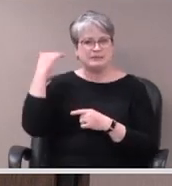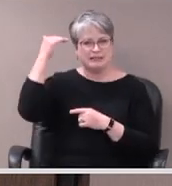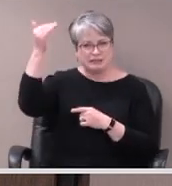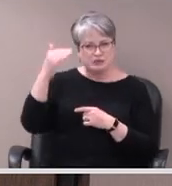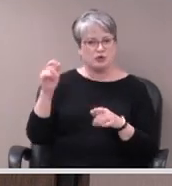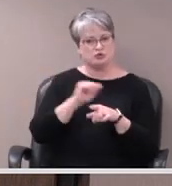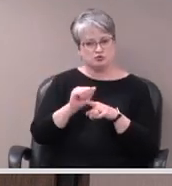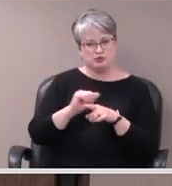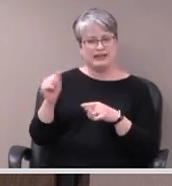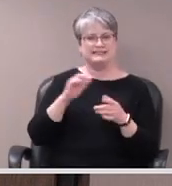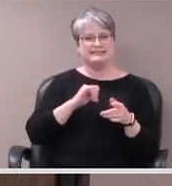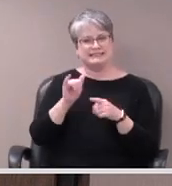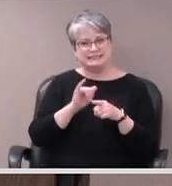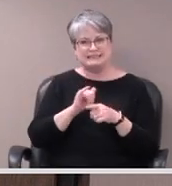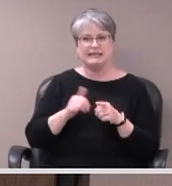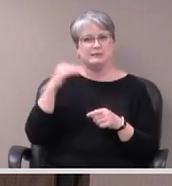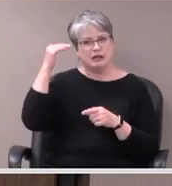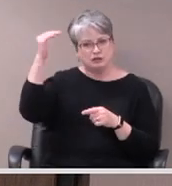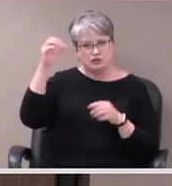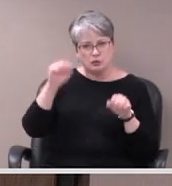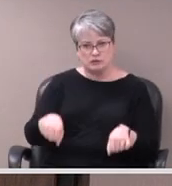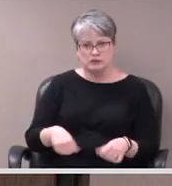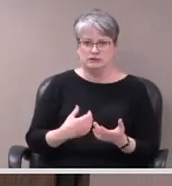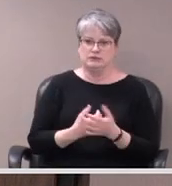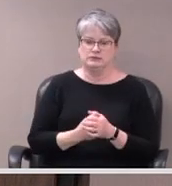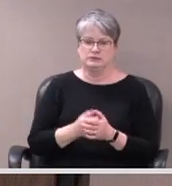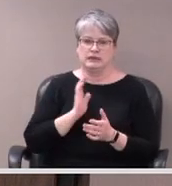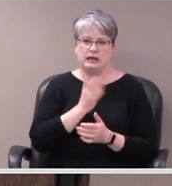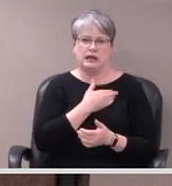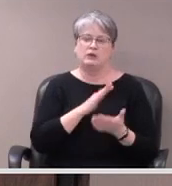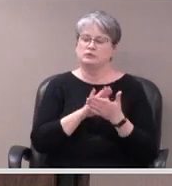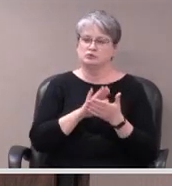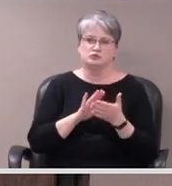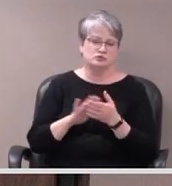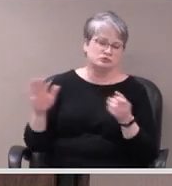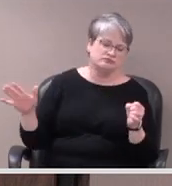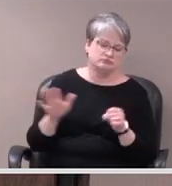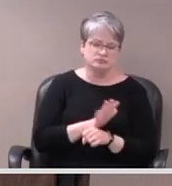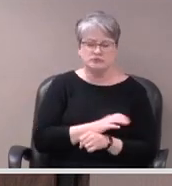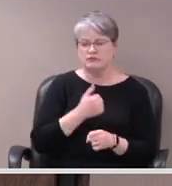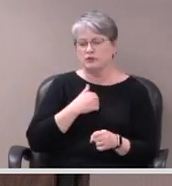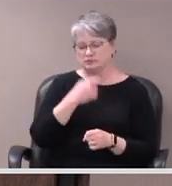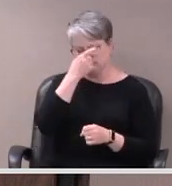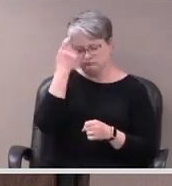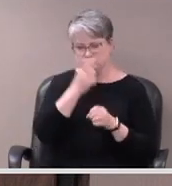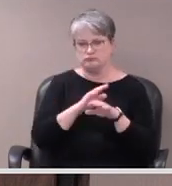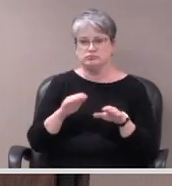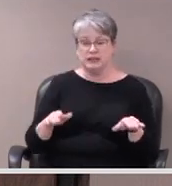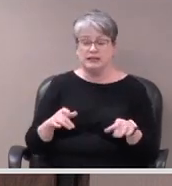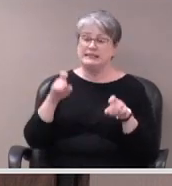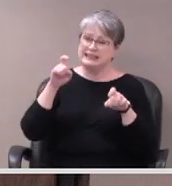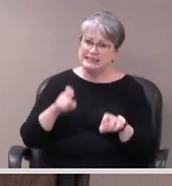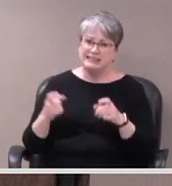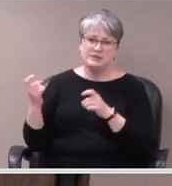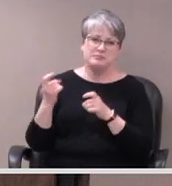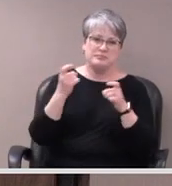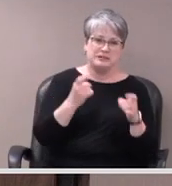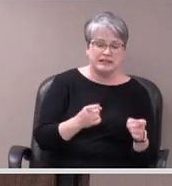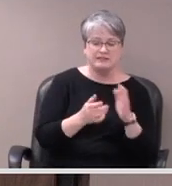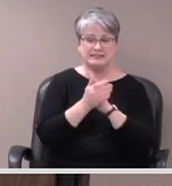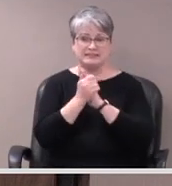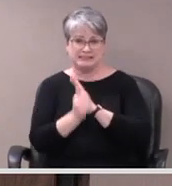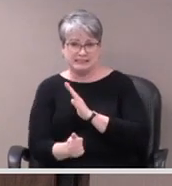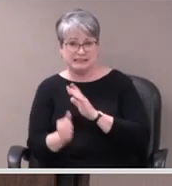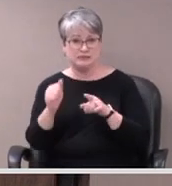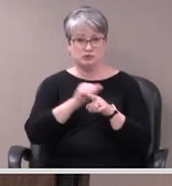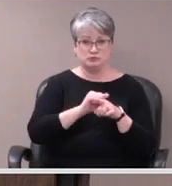that I can, but adults can. And our schools are filled with them. And they should be given the talents and